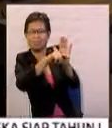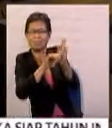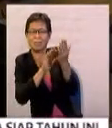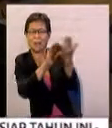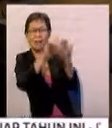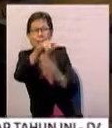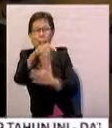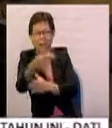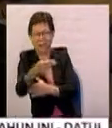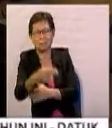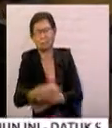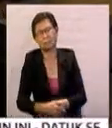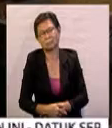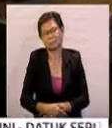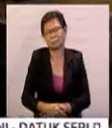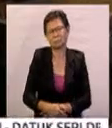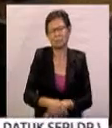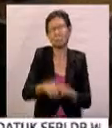PH.